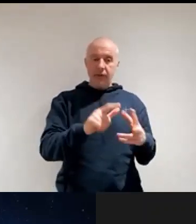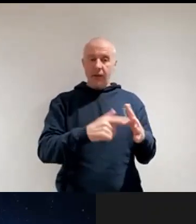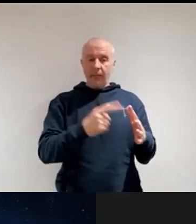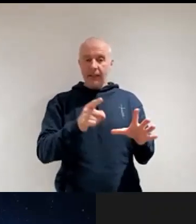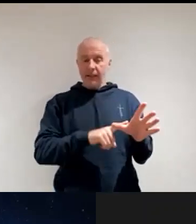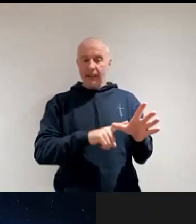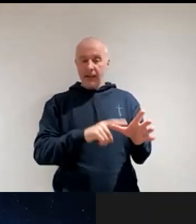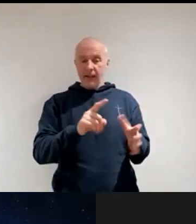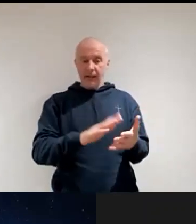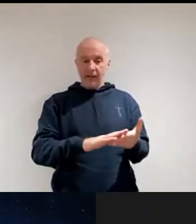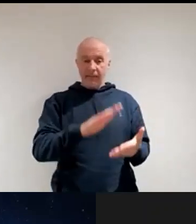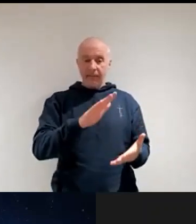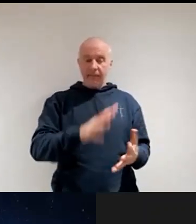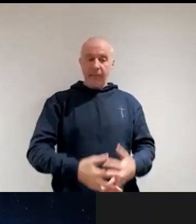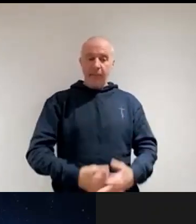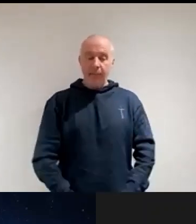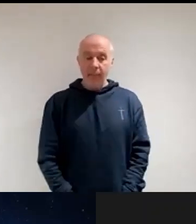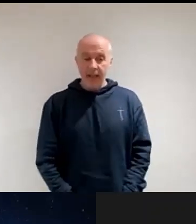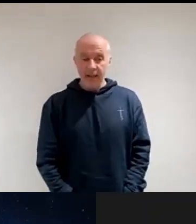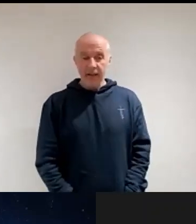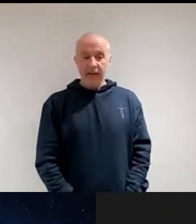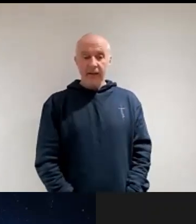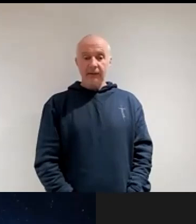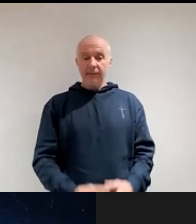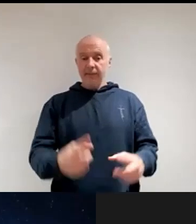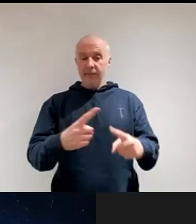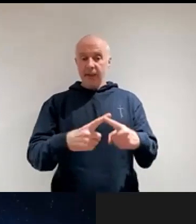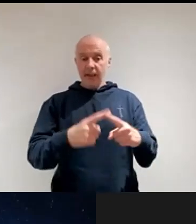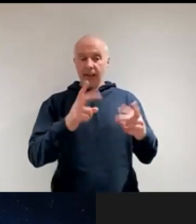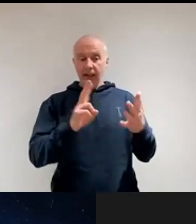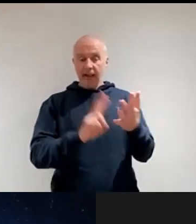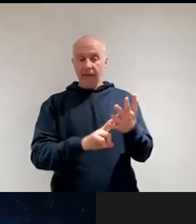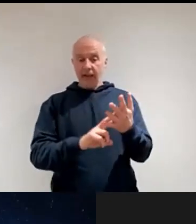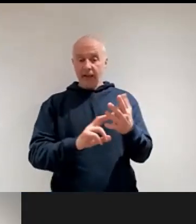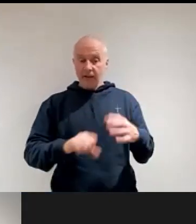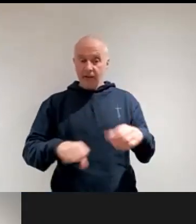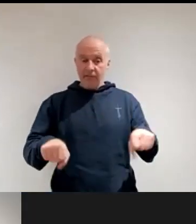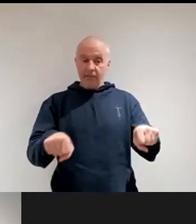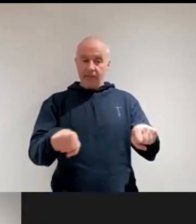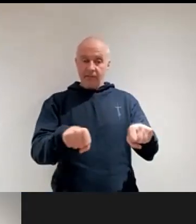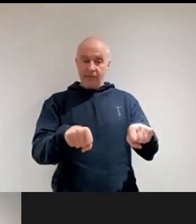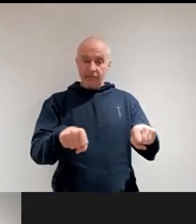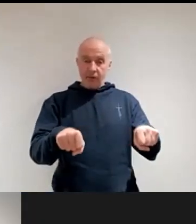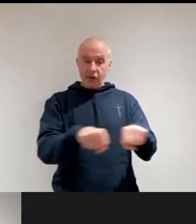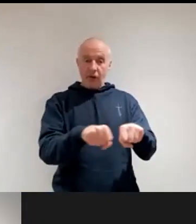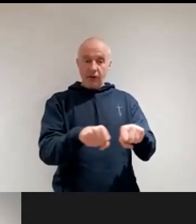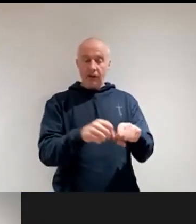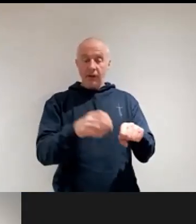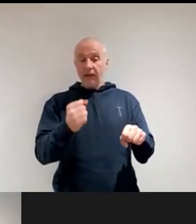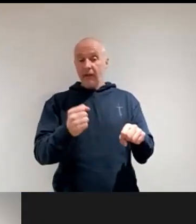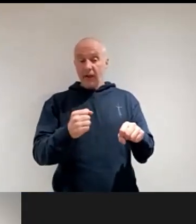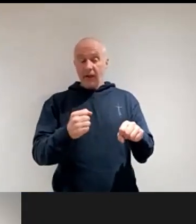So let's address this one by one. So EV chargers, they all have a recharge cycles.